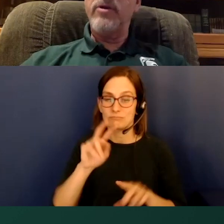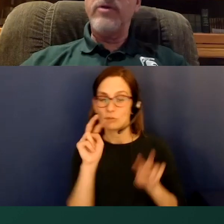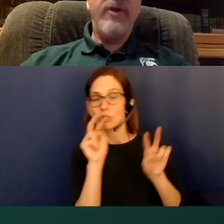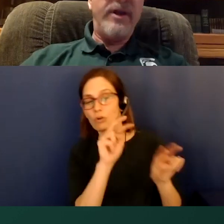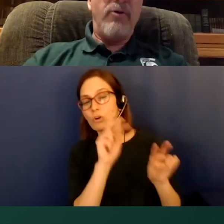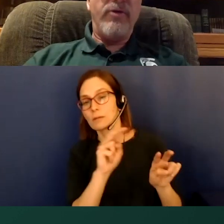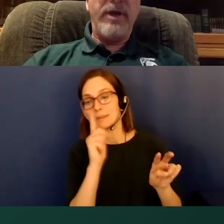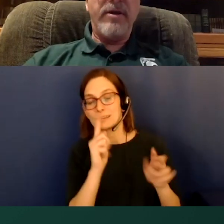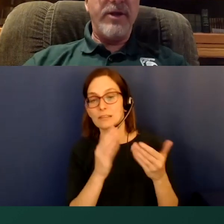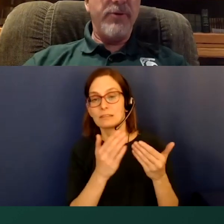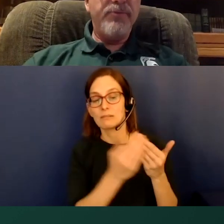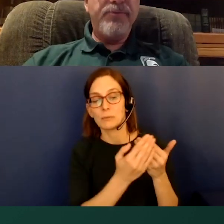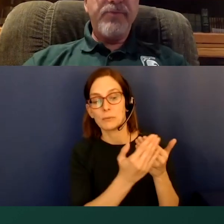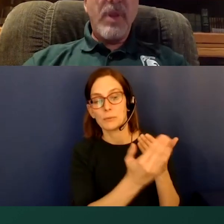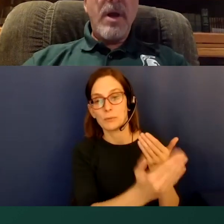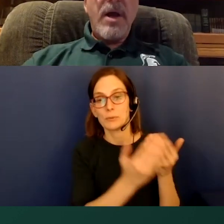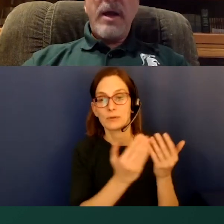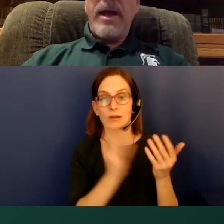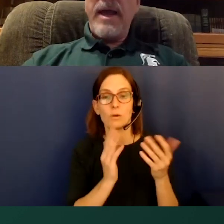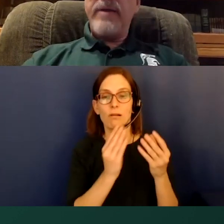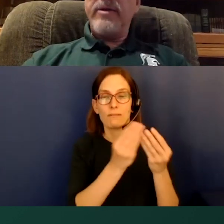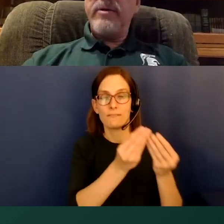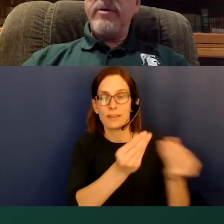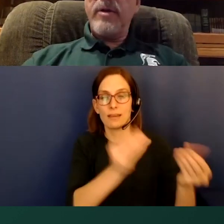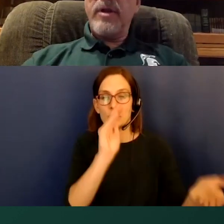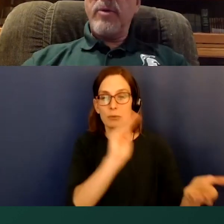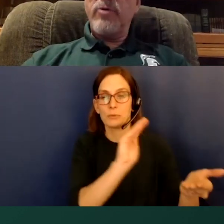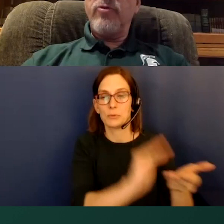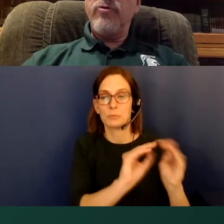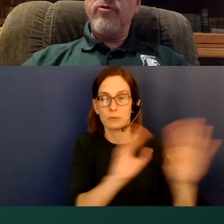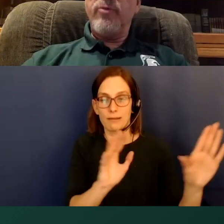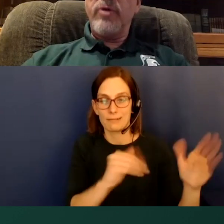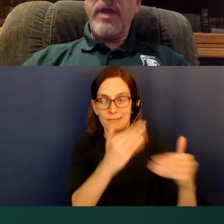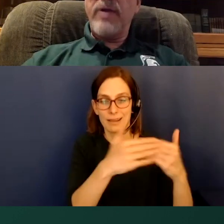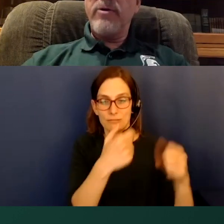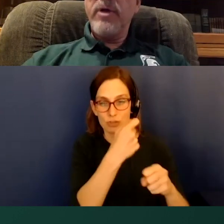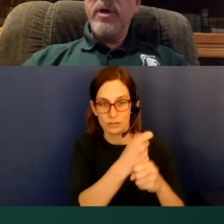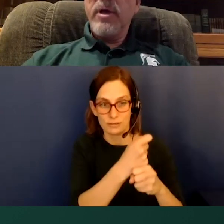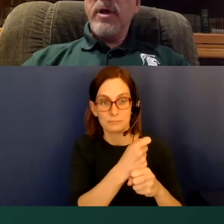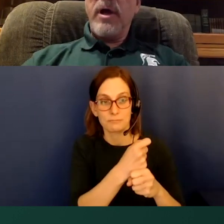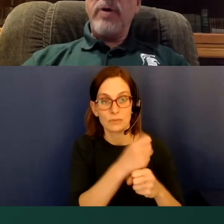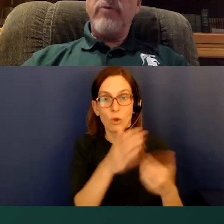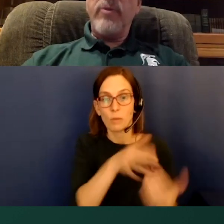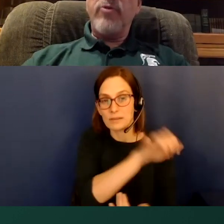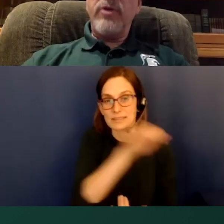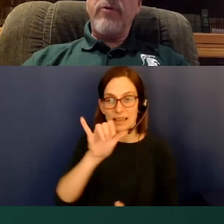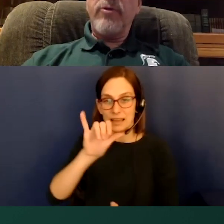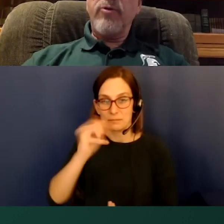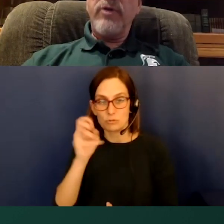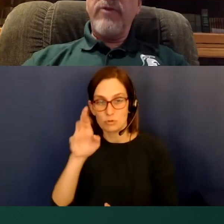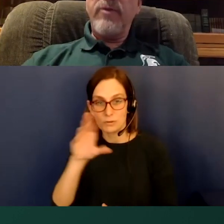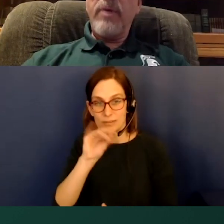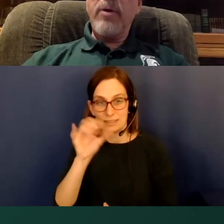be slowly fading over the next year. And similar to Jupiter and Saturn, on November